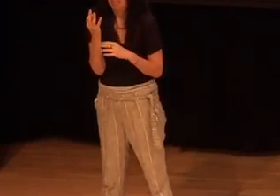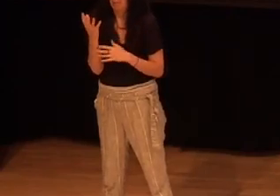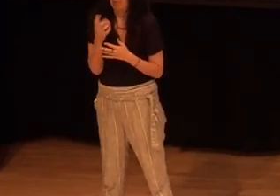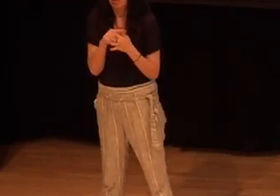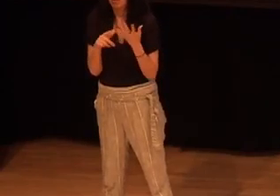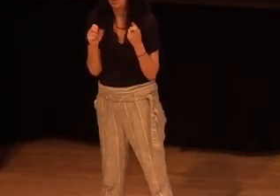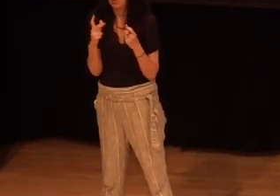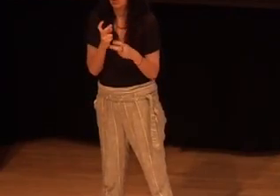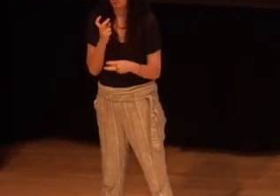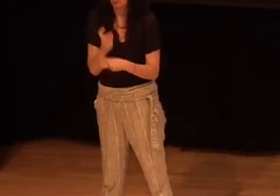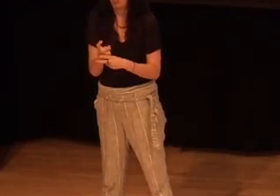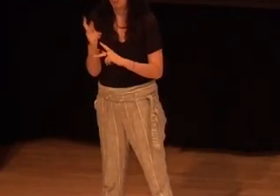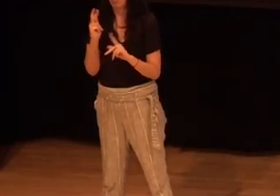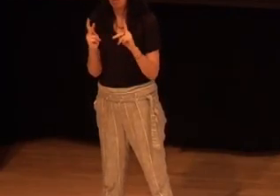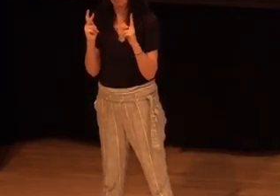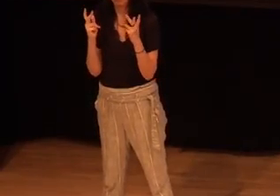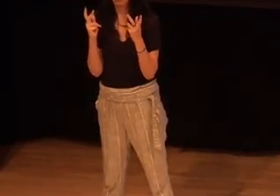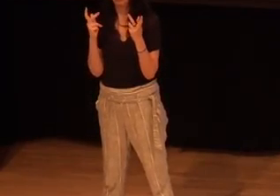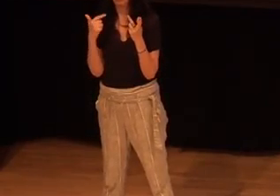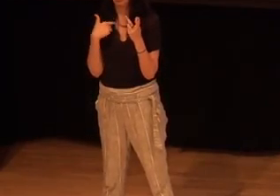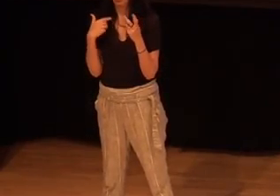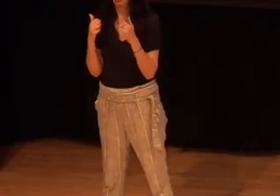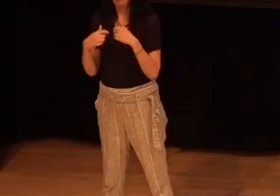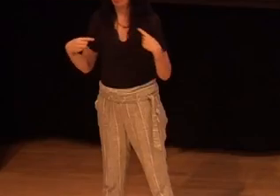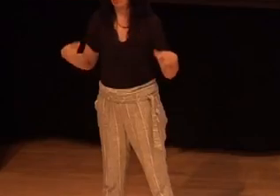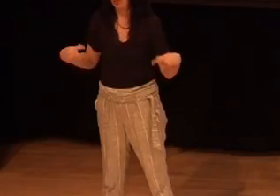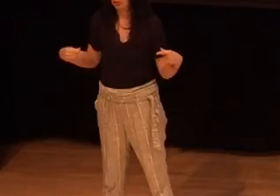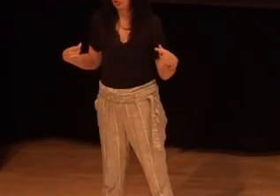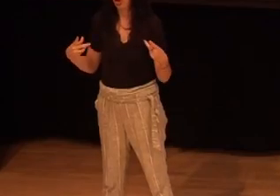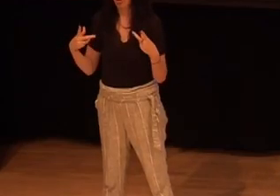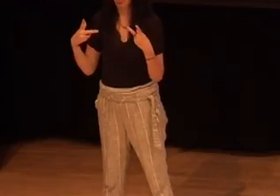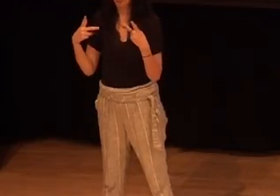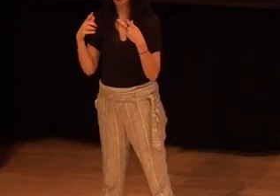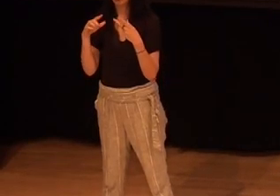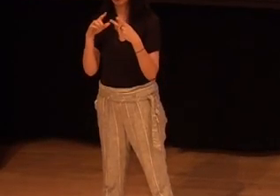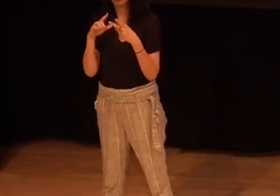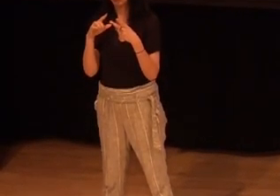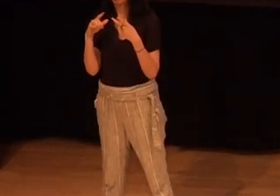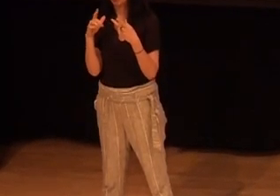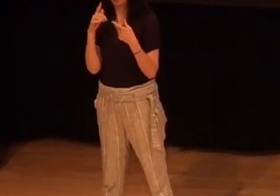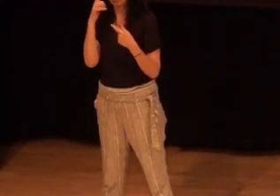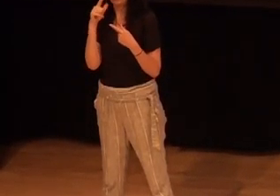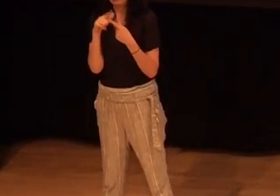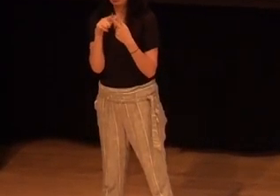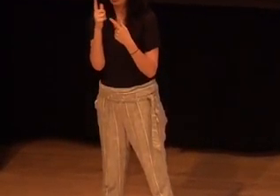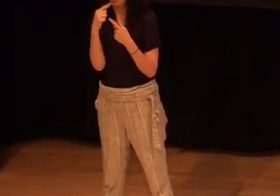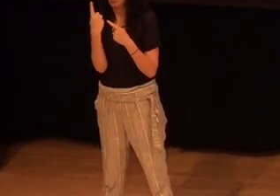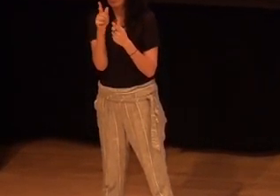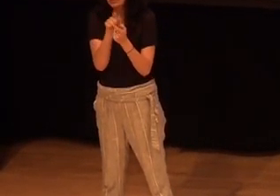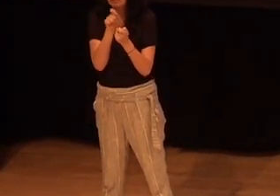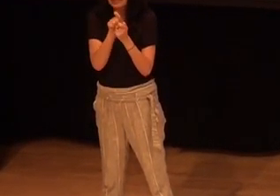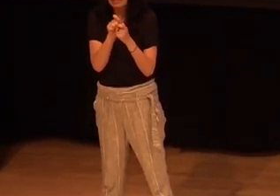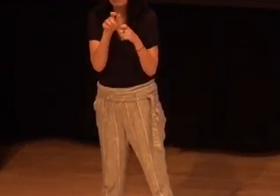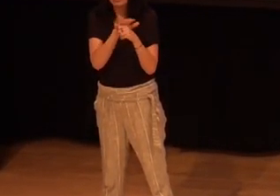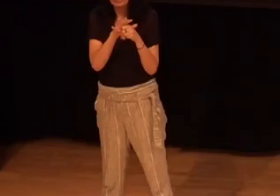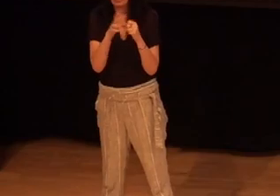it's difficult for people who use wheelchairs to use the system because there are only select stations that